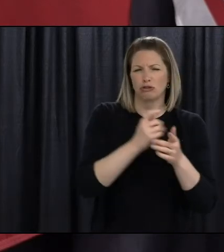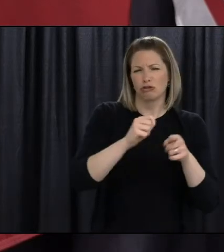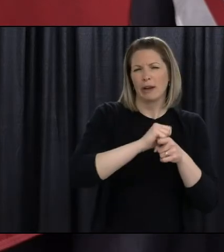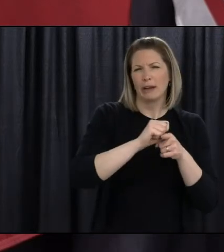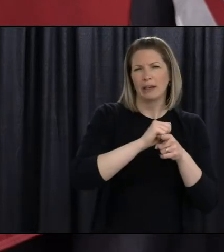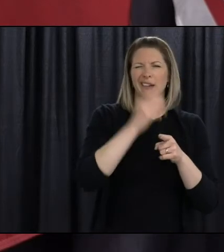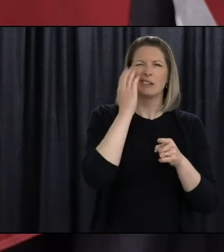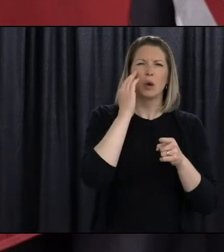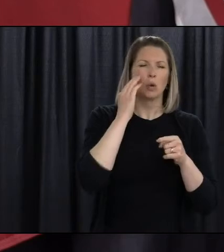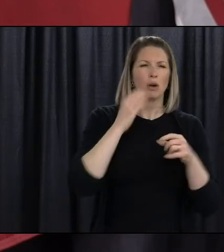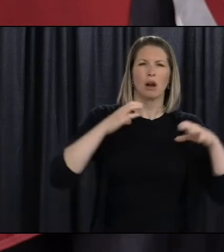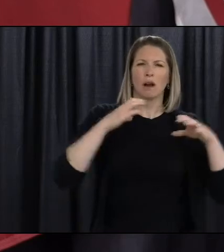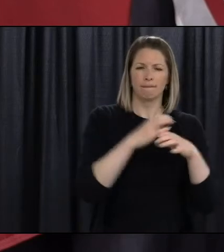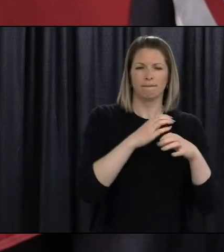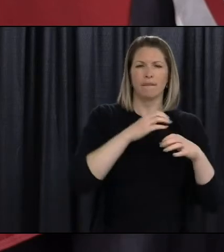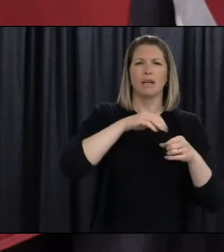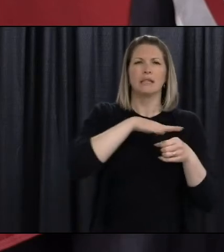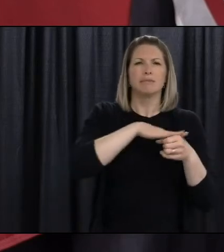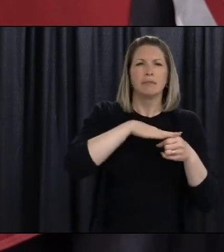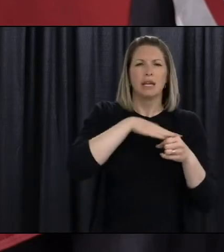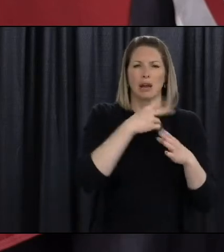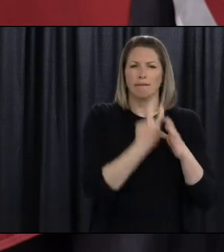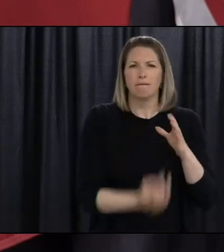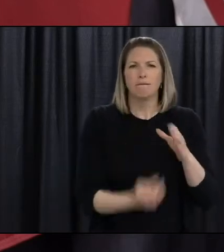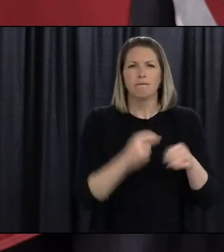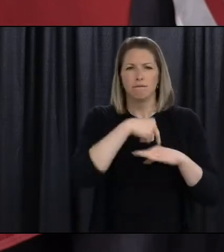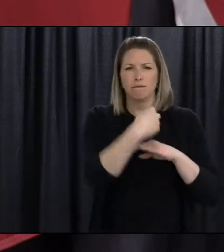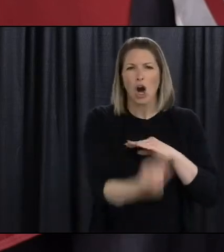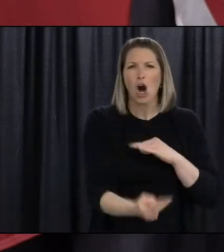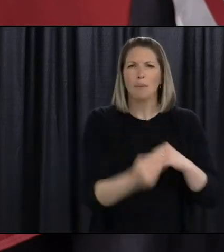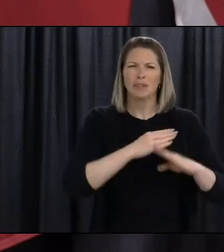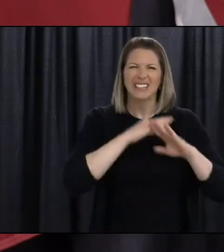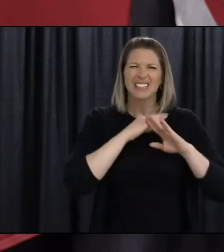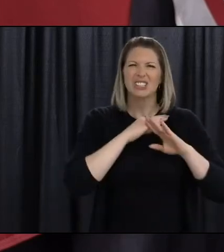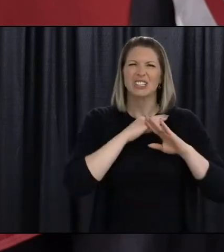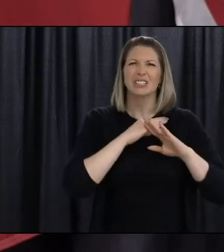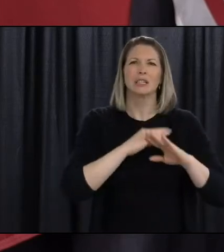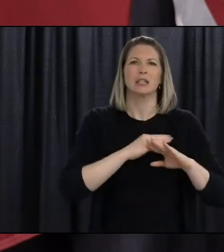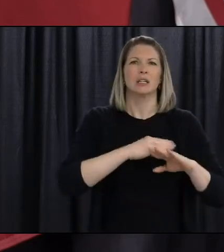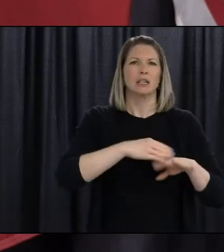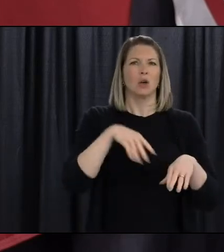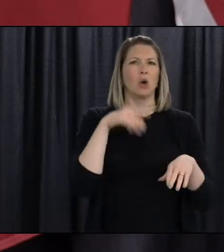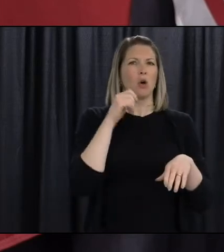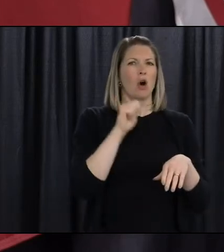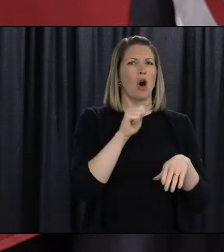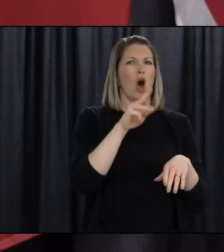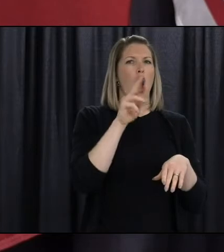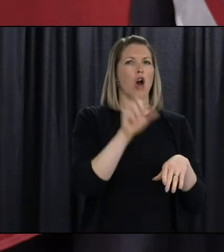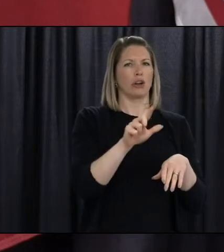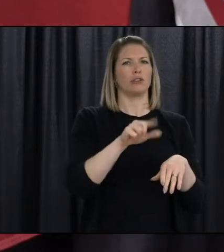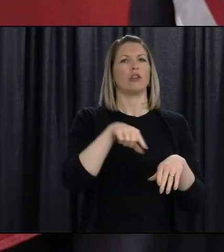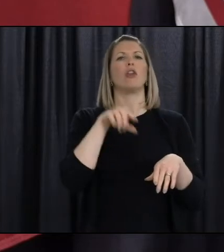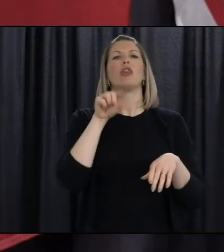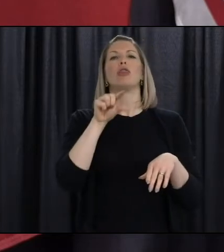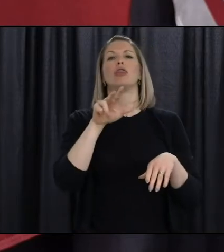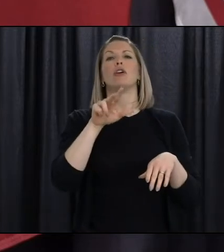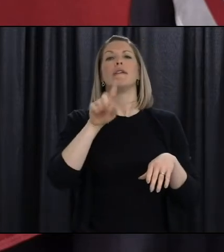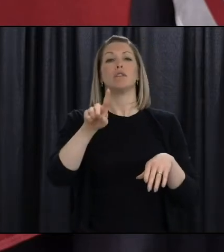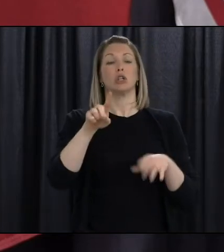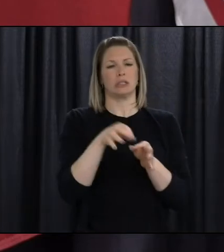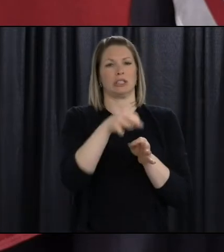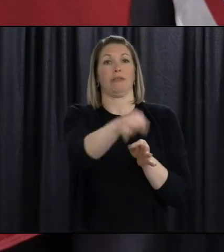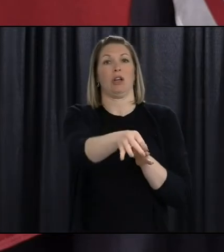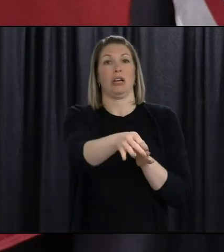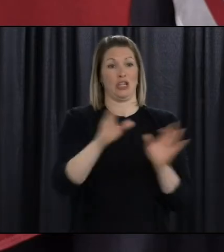or confined space entry certificates. This applies to many of our skilled trade workers. This is a certificate they often